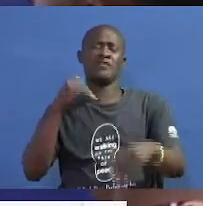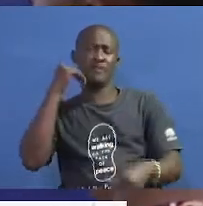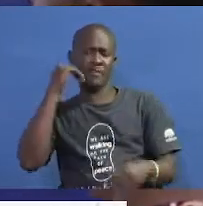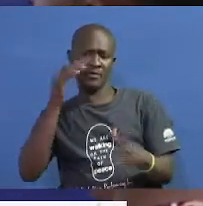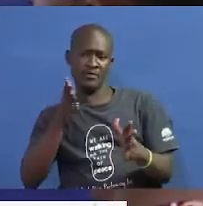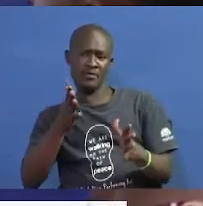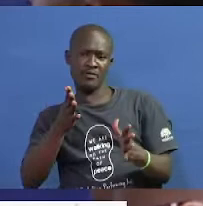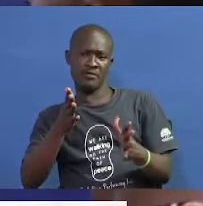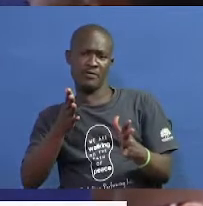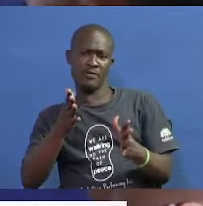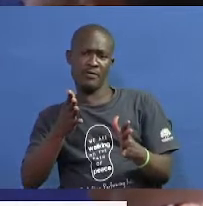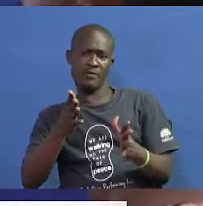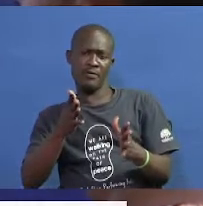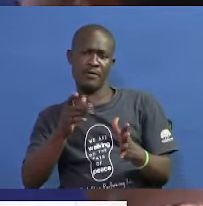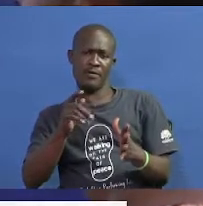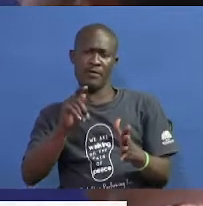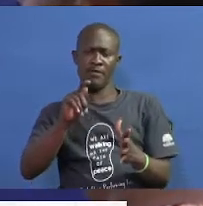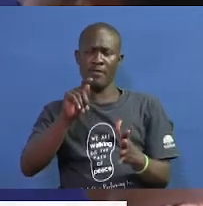patients